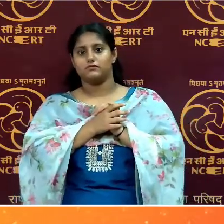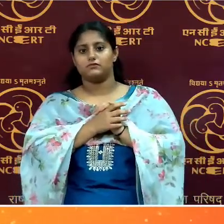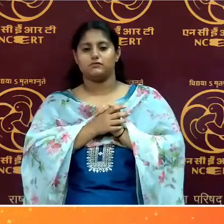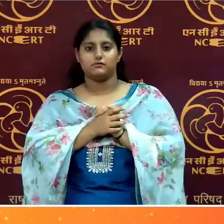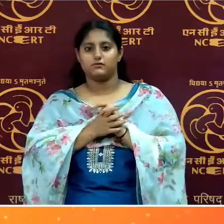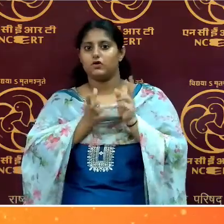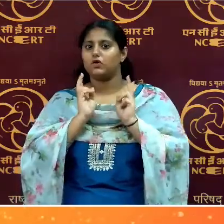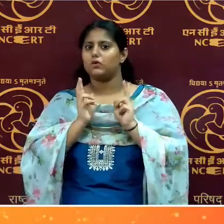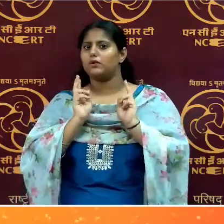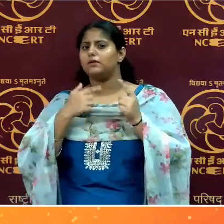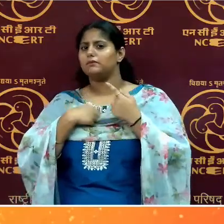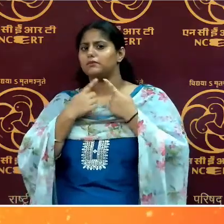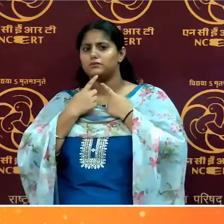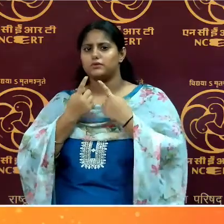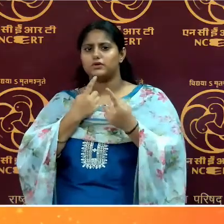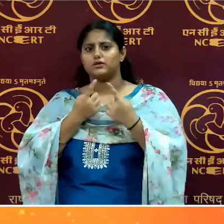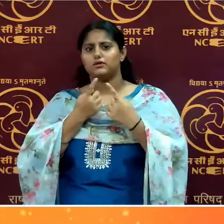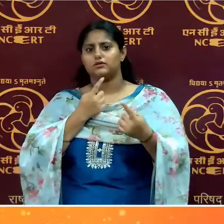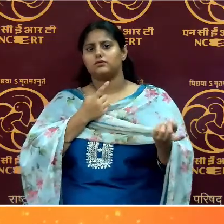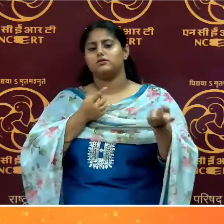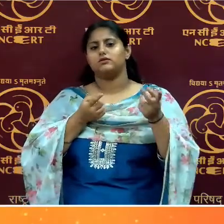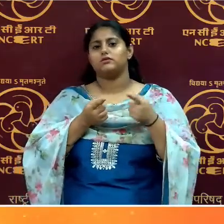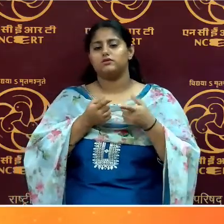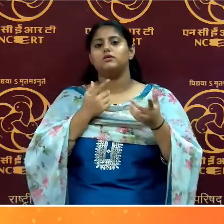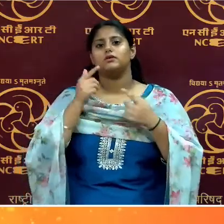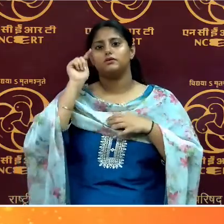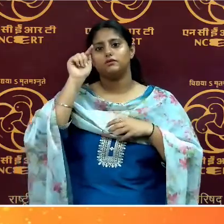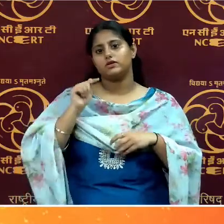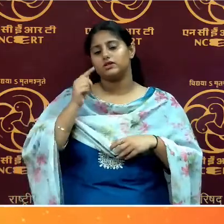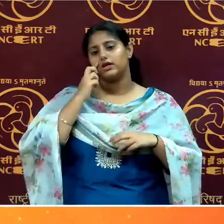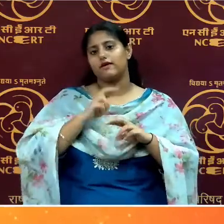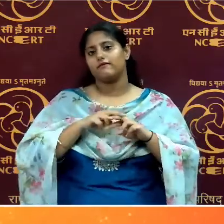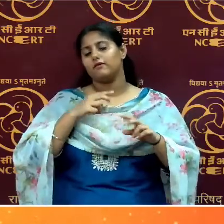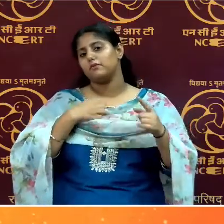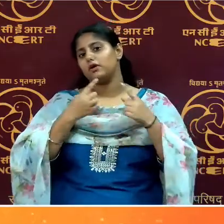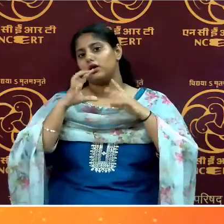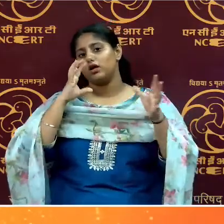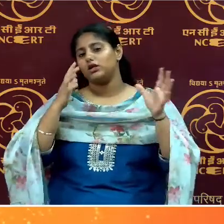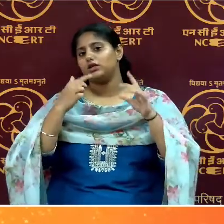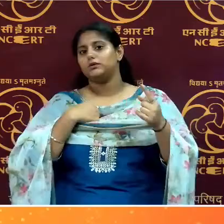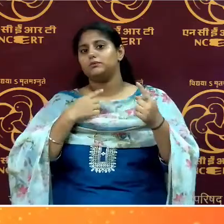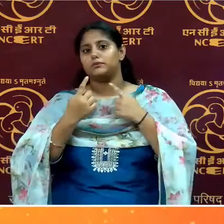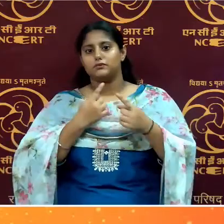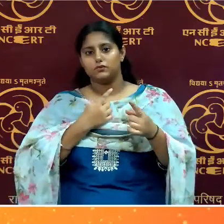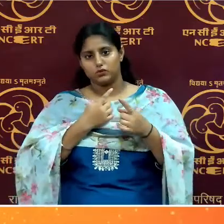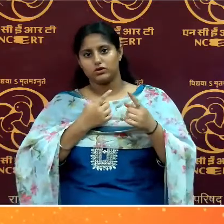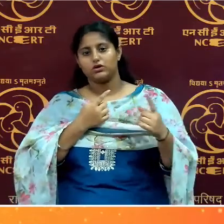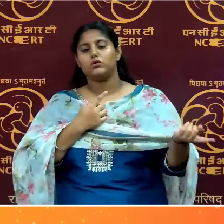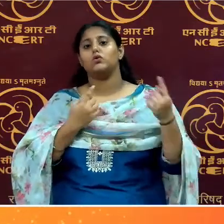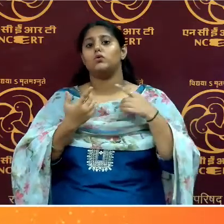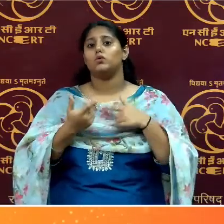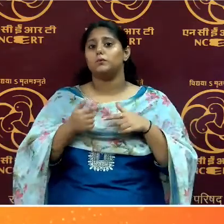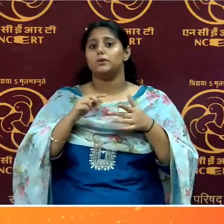commonly when we talk, so we missed out on these facts. But when you are on Earth, yes, we need to be talking about G